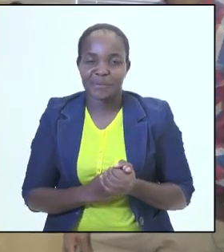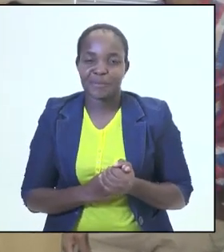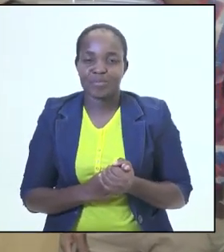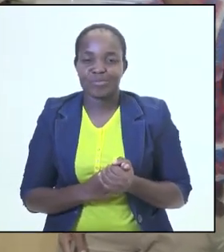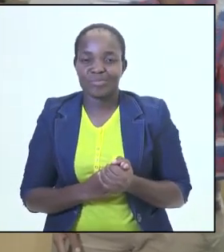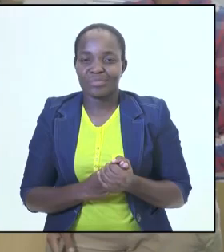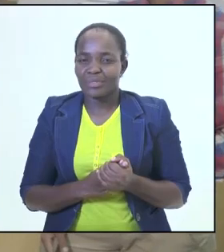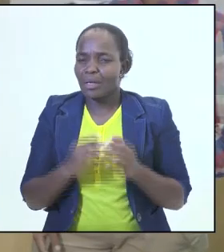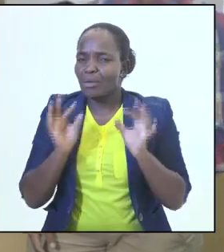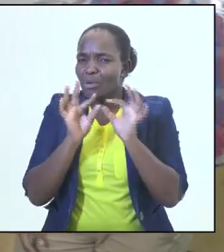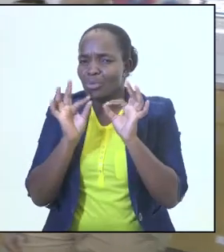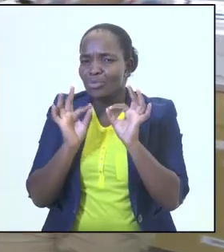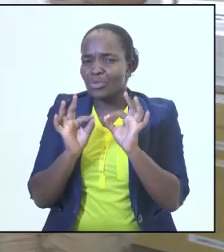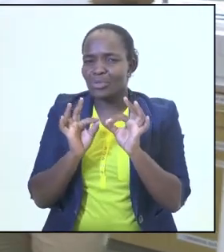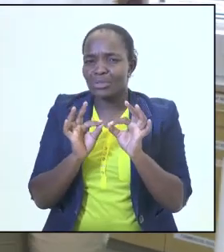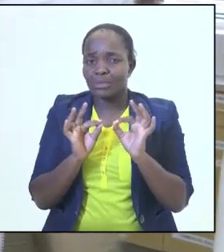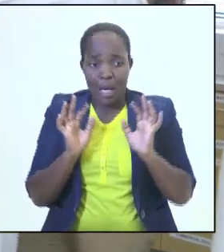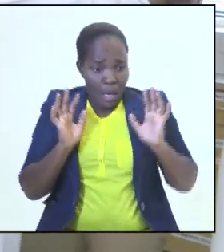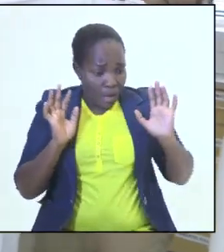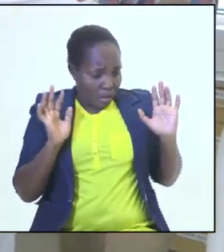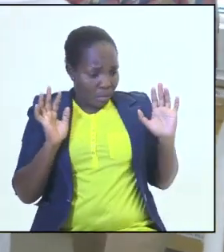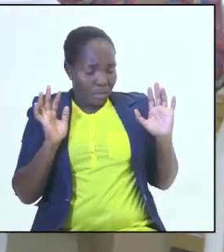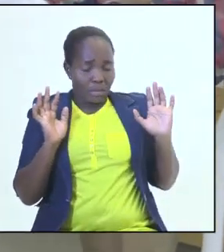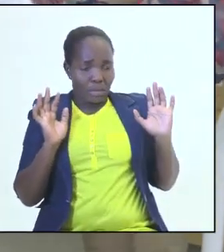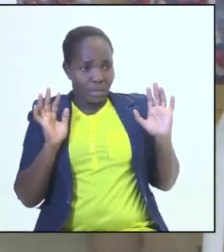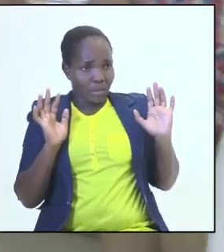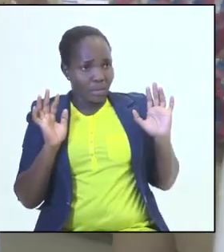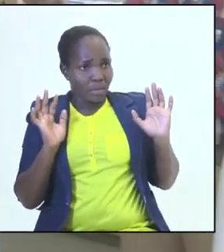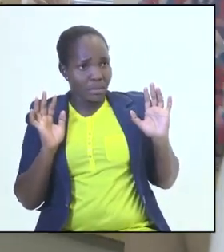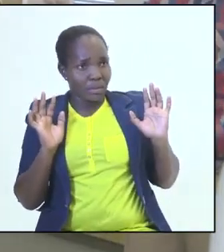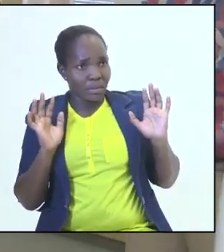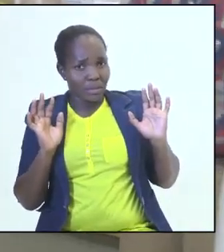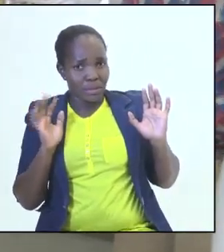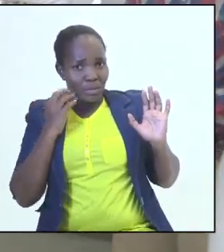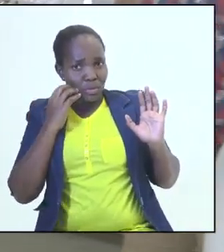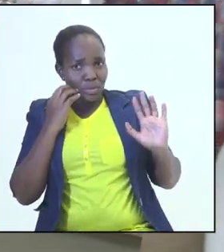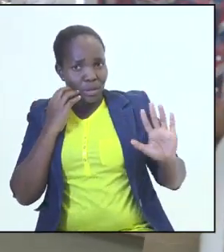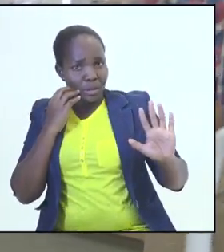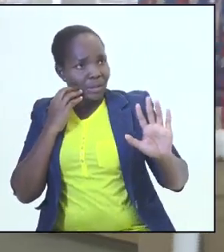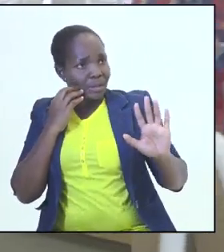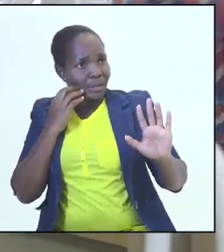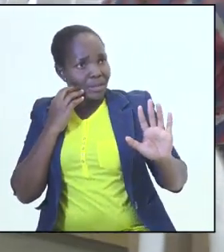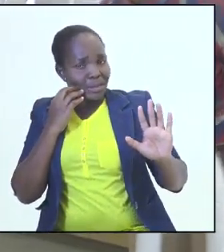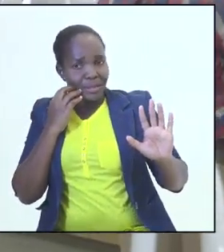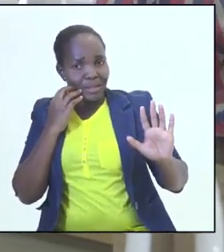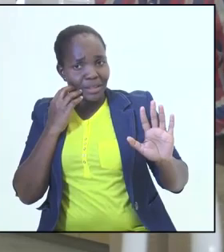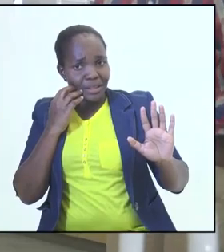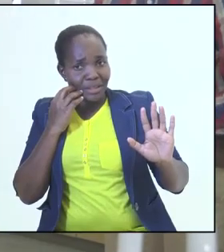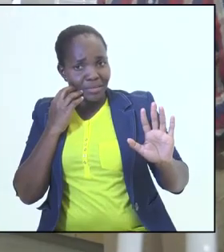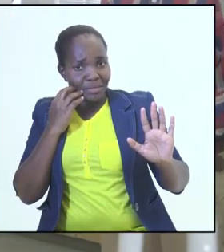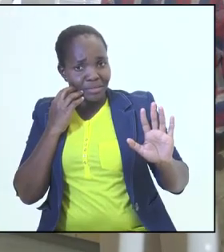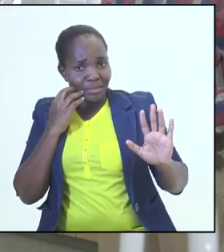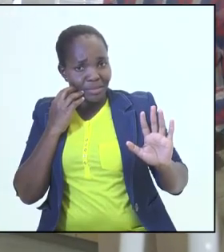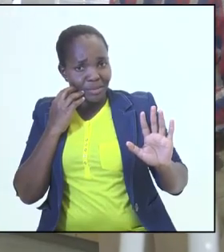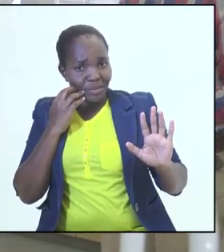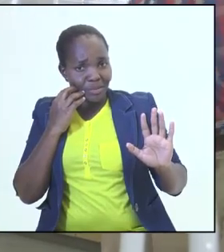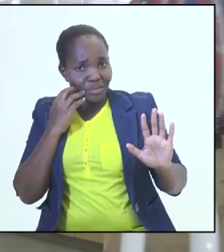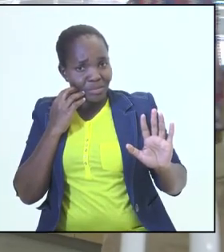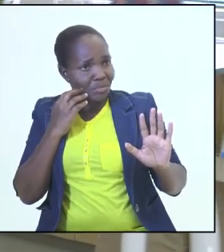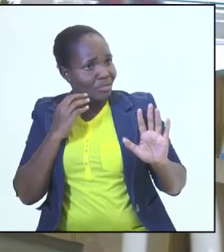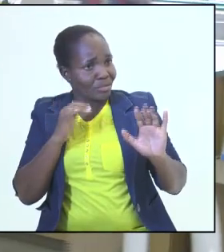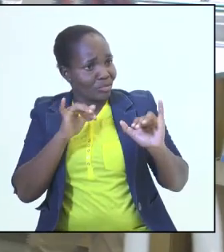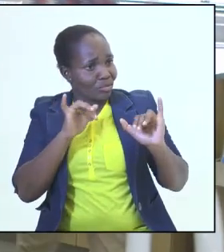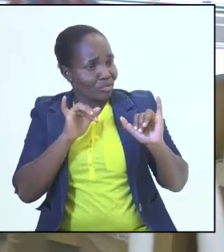Oh, how beautiful. Oh, sorry, Missy. Hi, I'll be going right now. Have a nice